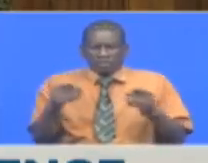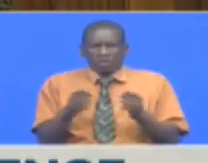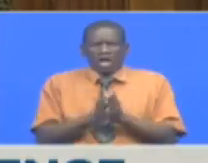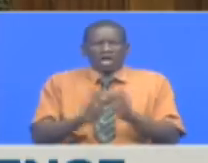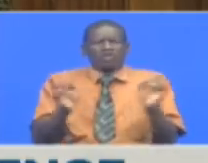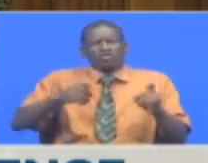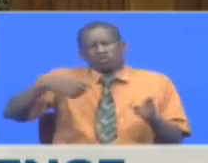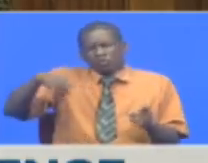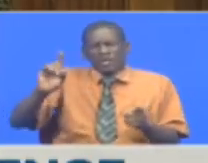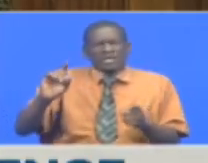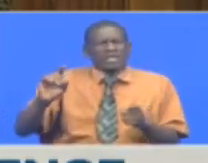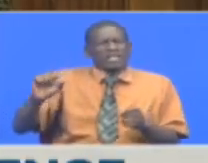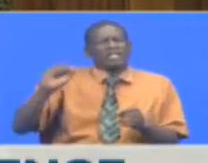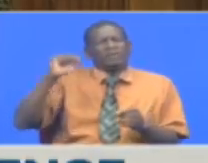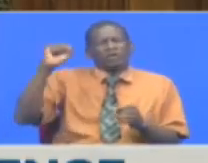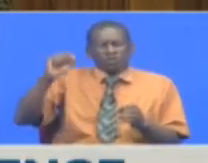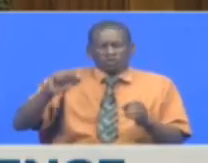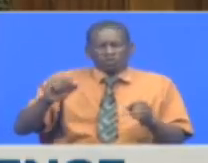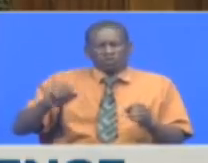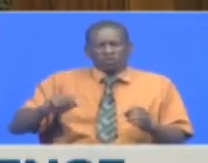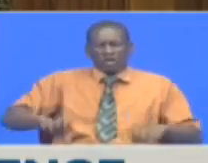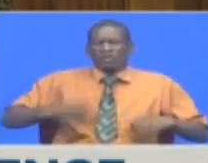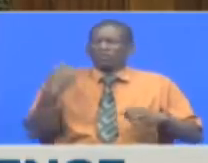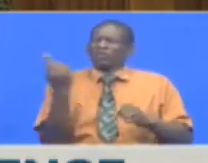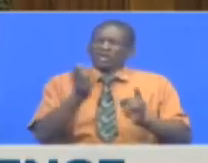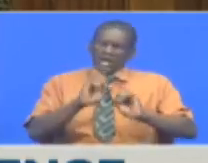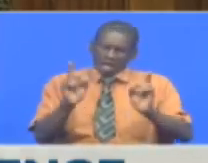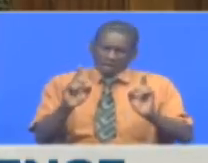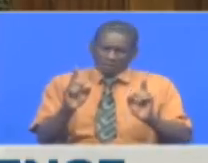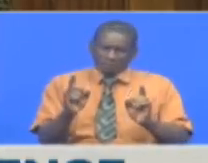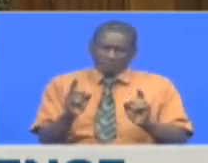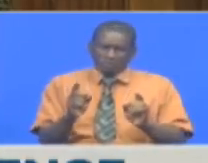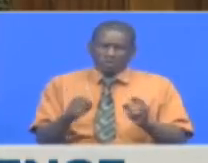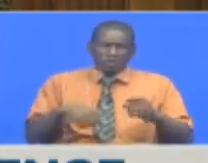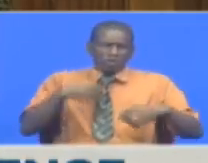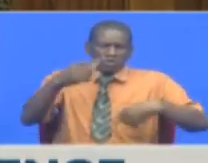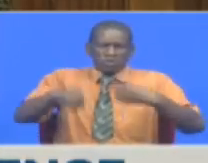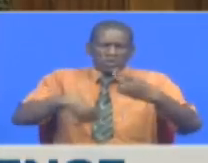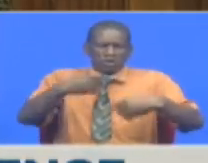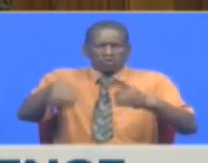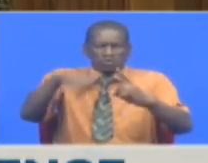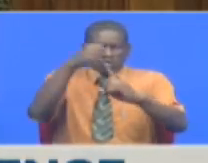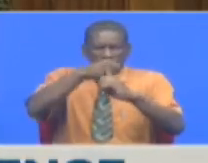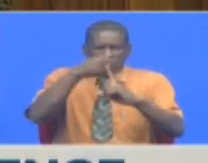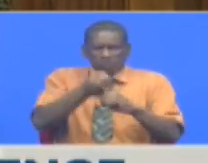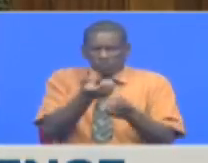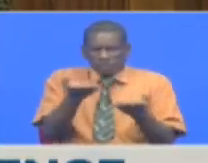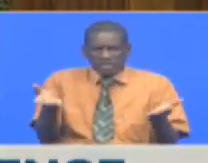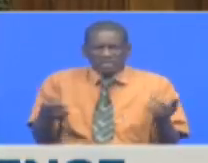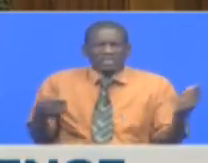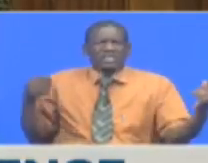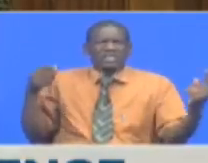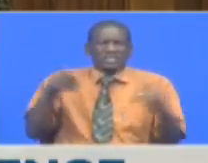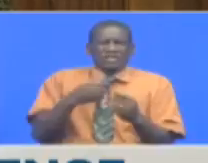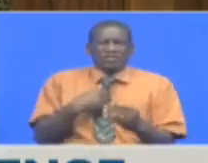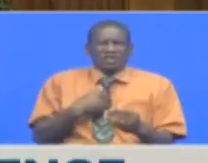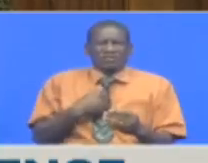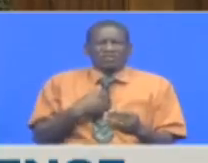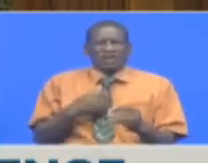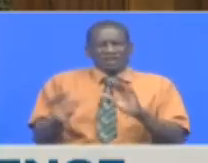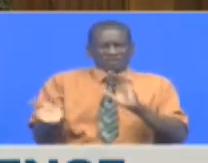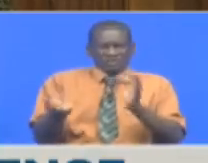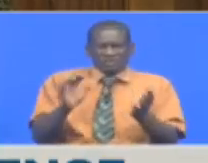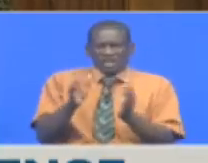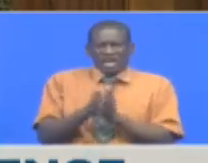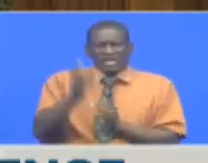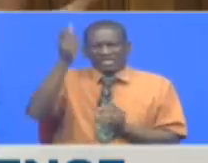of their political life, yeah, we'll continue to advocate for these things until we have a much more fairer and much more